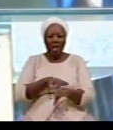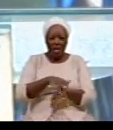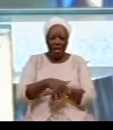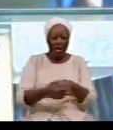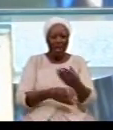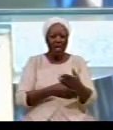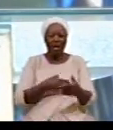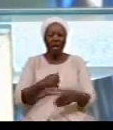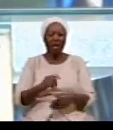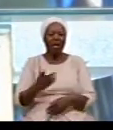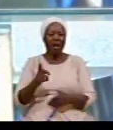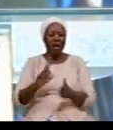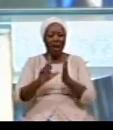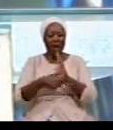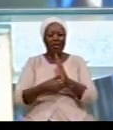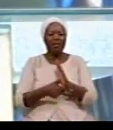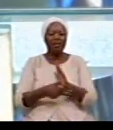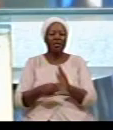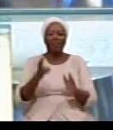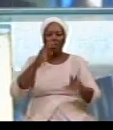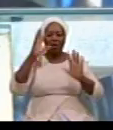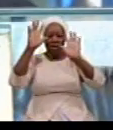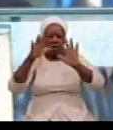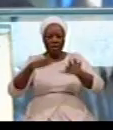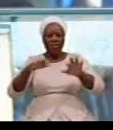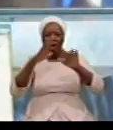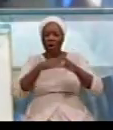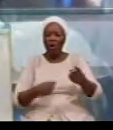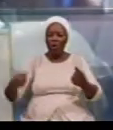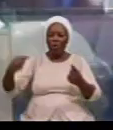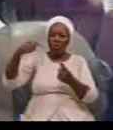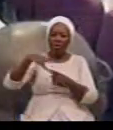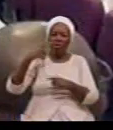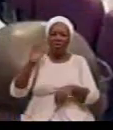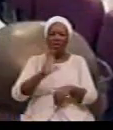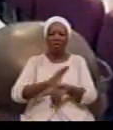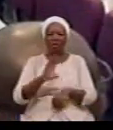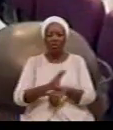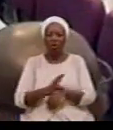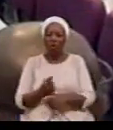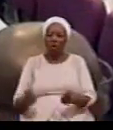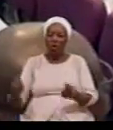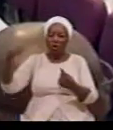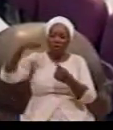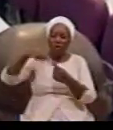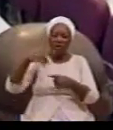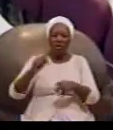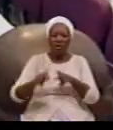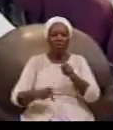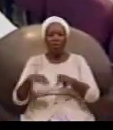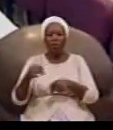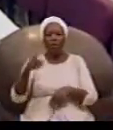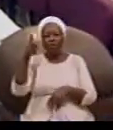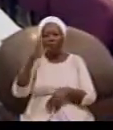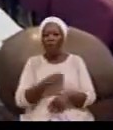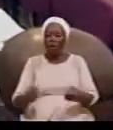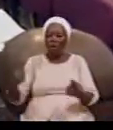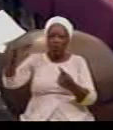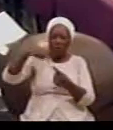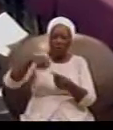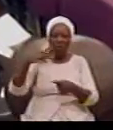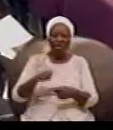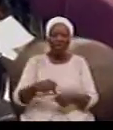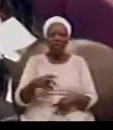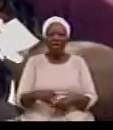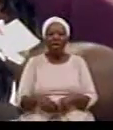rain. Until the church, until the people of God, until the flock of